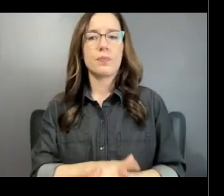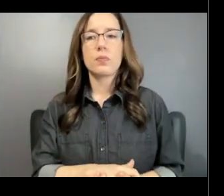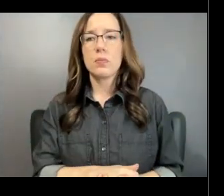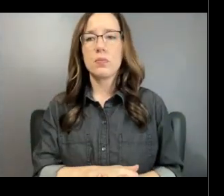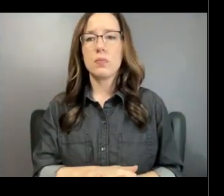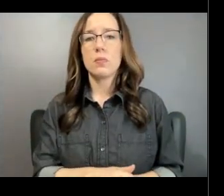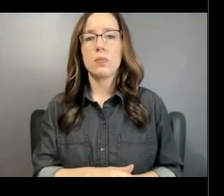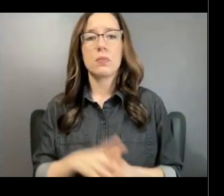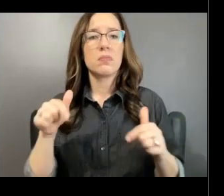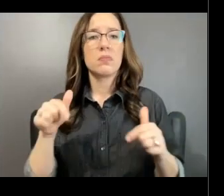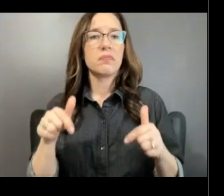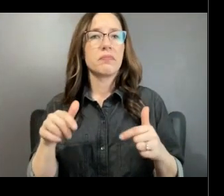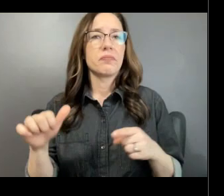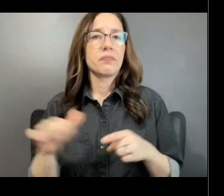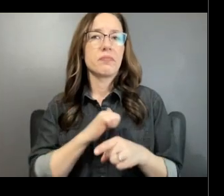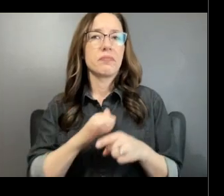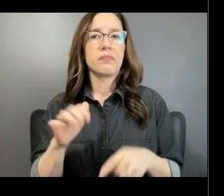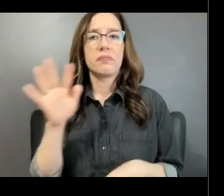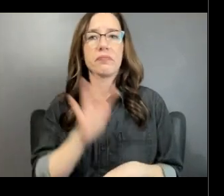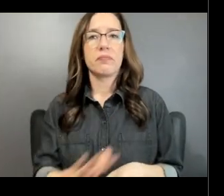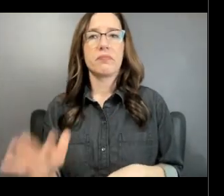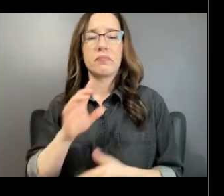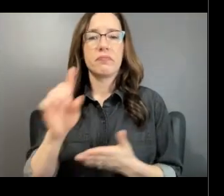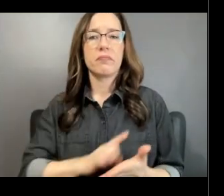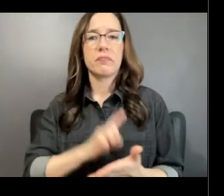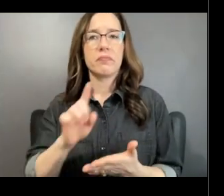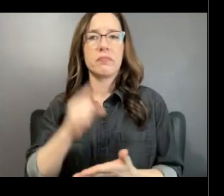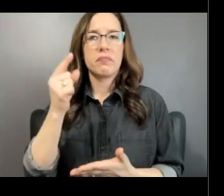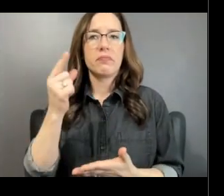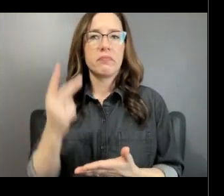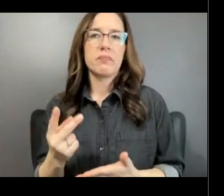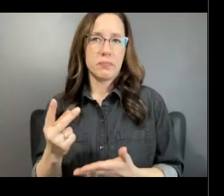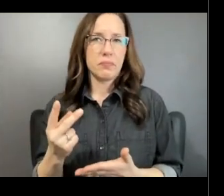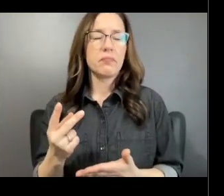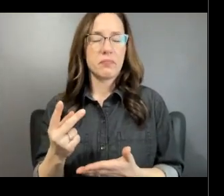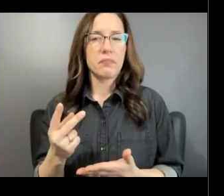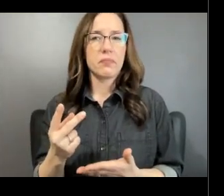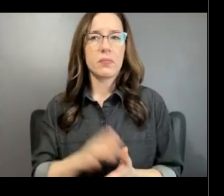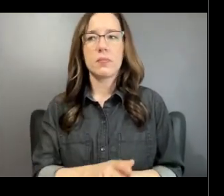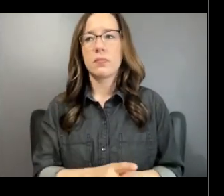This training is approximately an hour and a half in length.